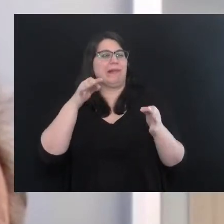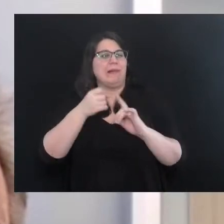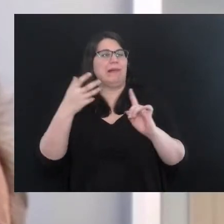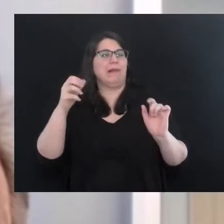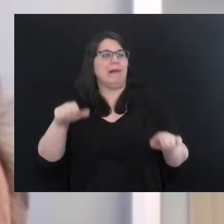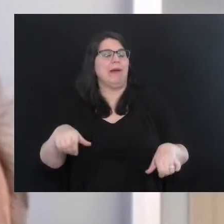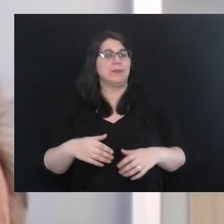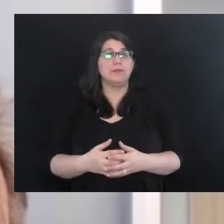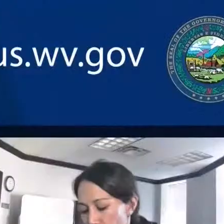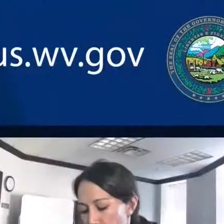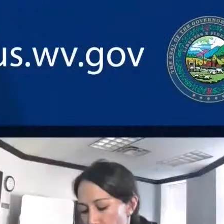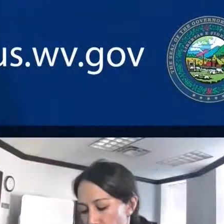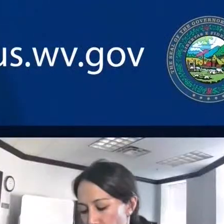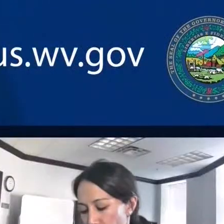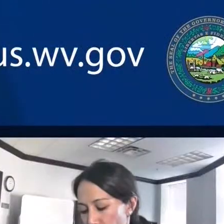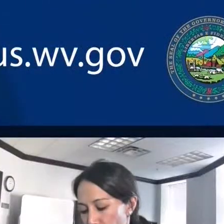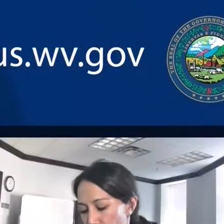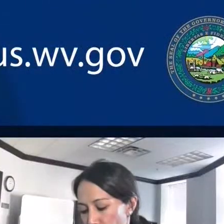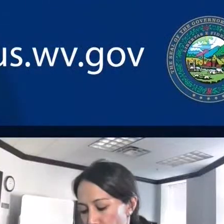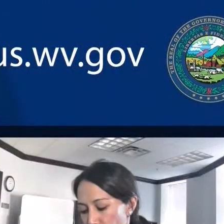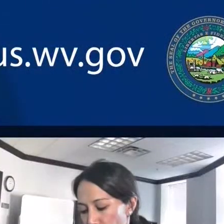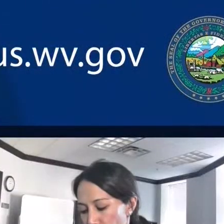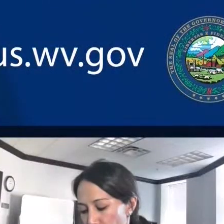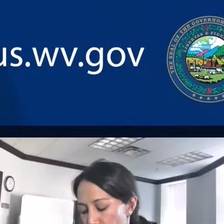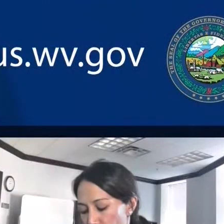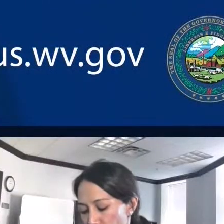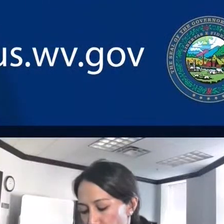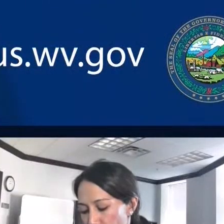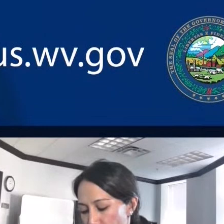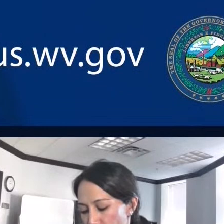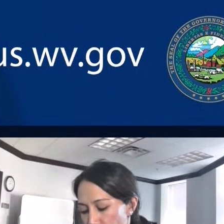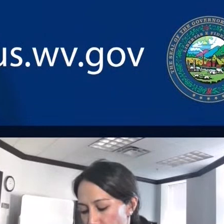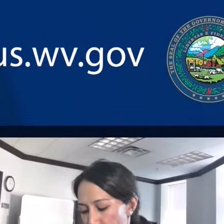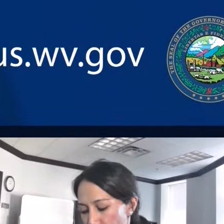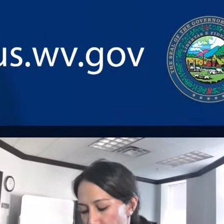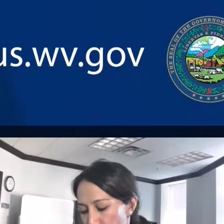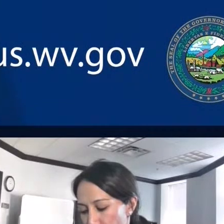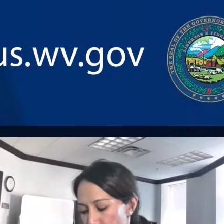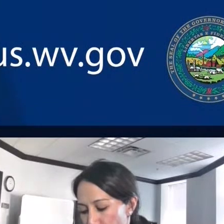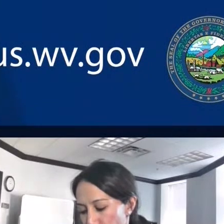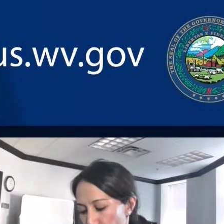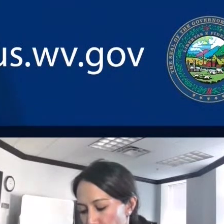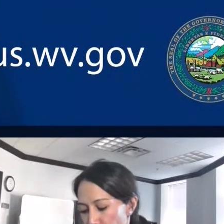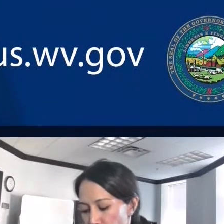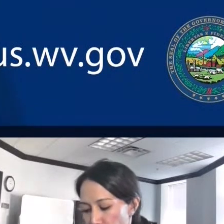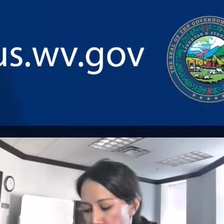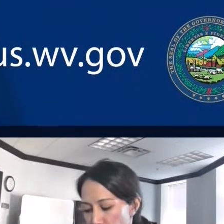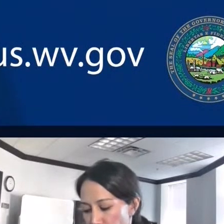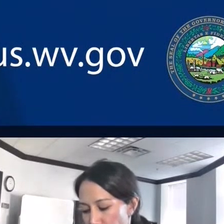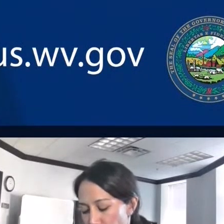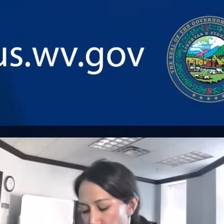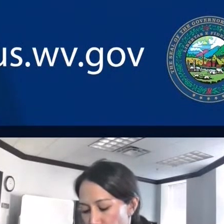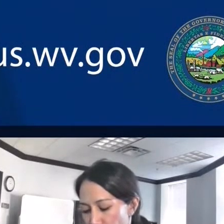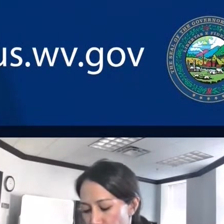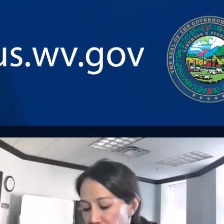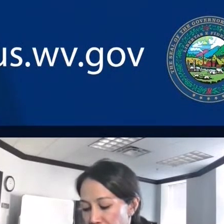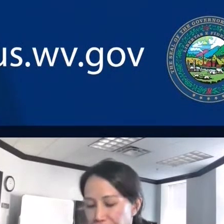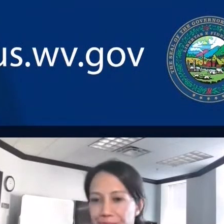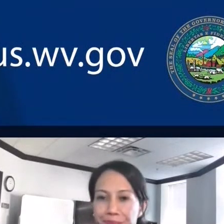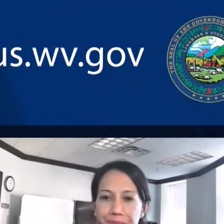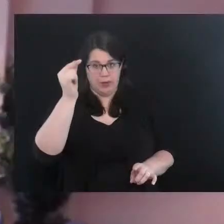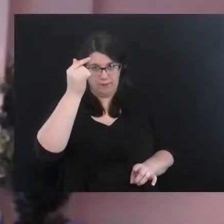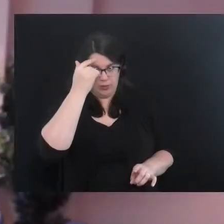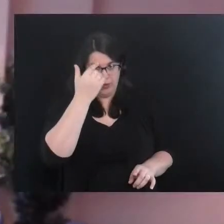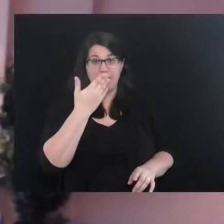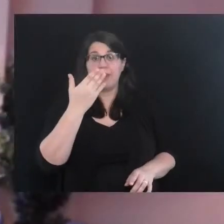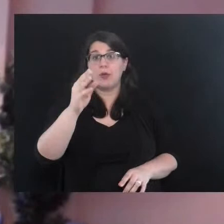Thank you so much. Mark, thank you a bunch. And Clay, that's got to be you. Thank you, Governor, and thank you, Mark. So